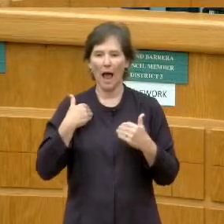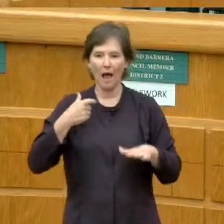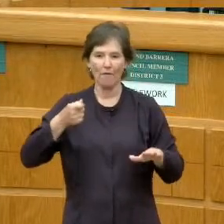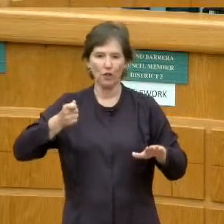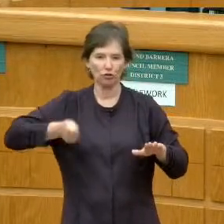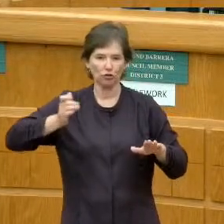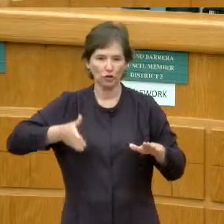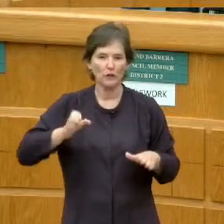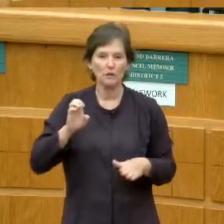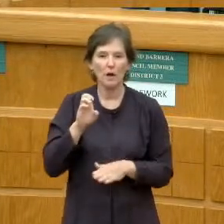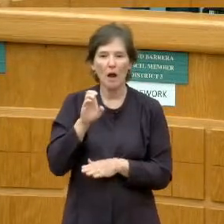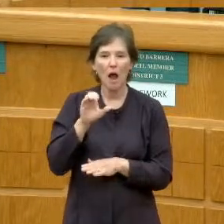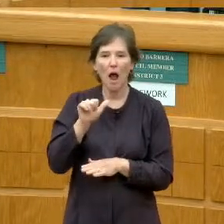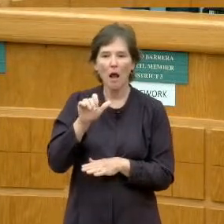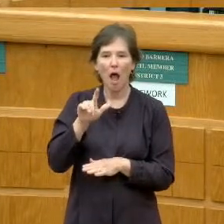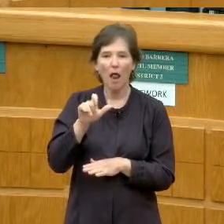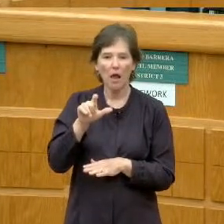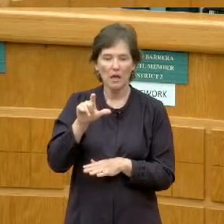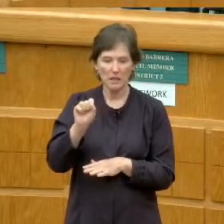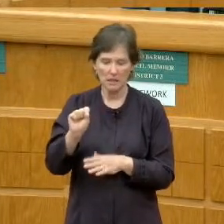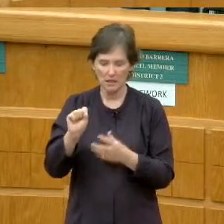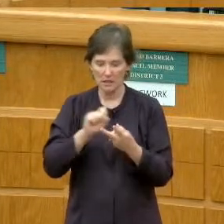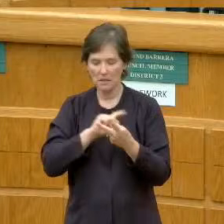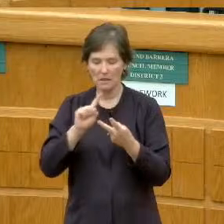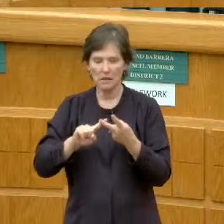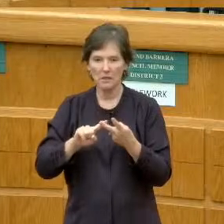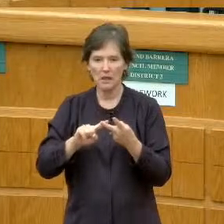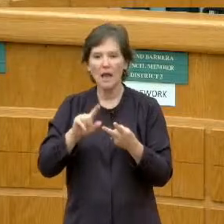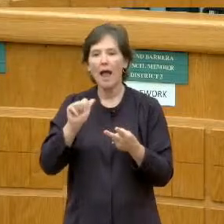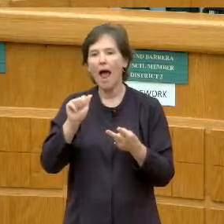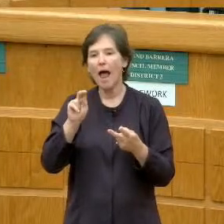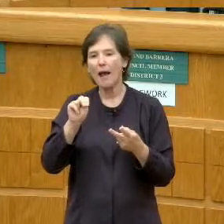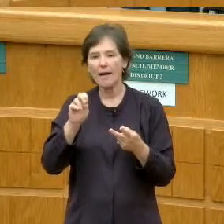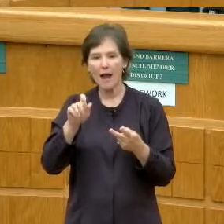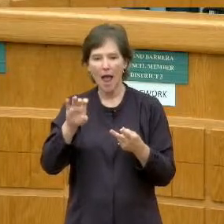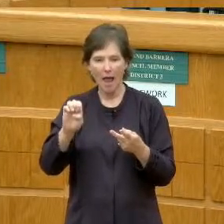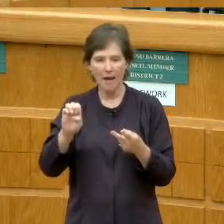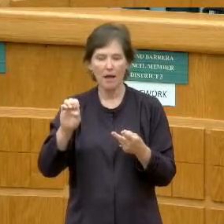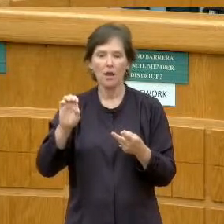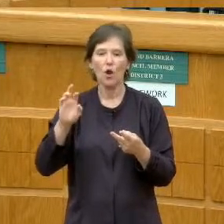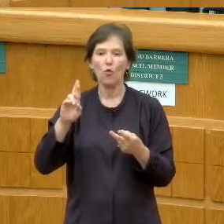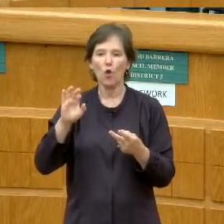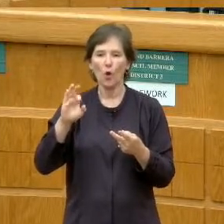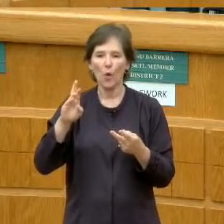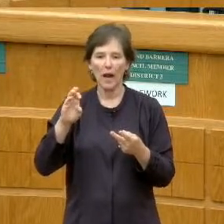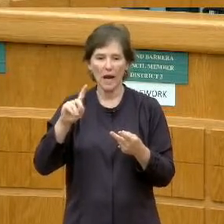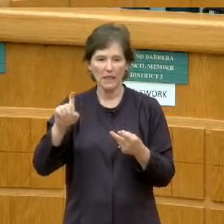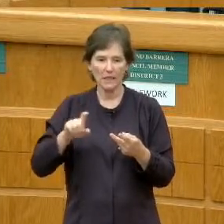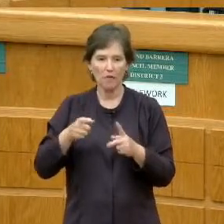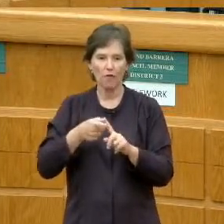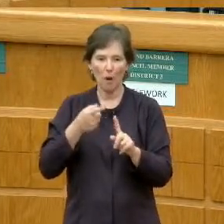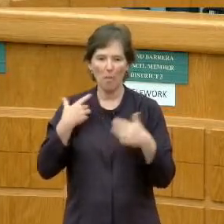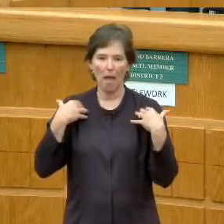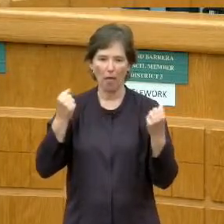you the information that they have for you. So to move the briefing along, Mr. Zanoni, you ready?